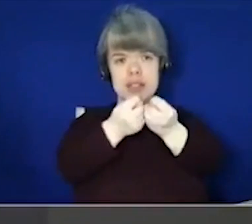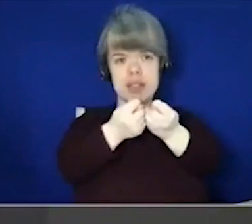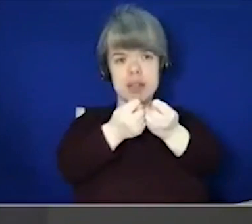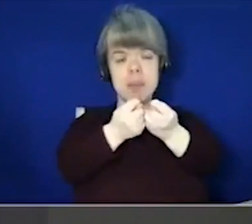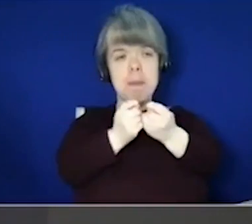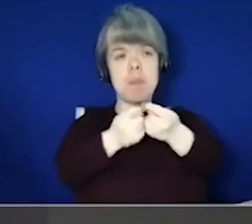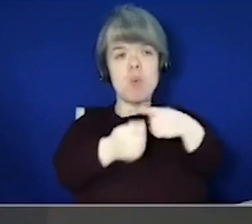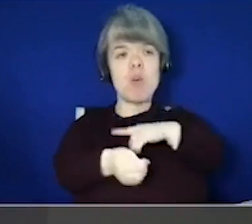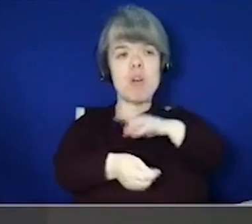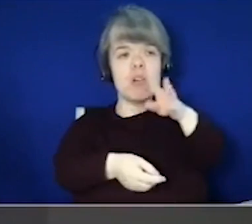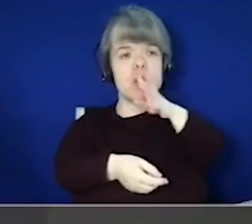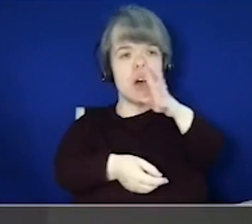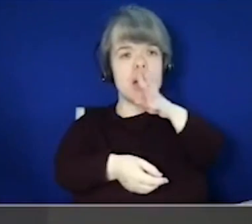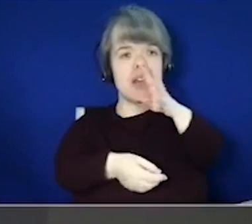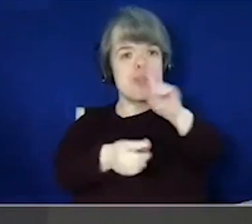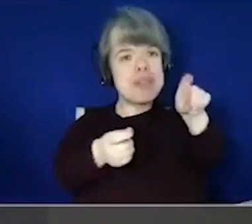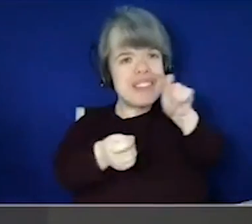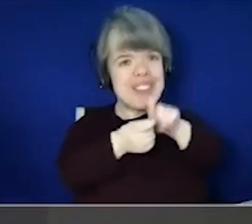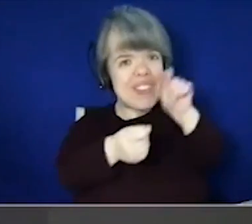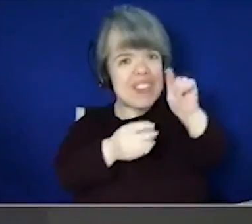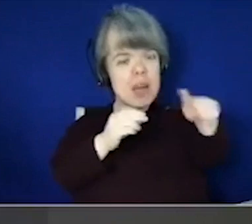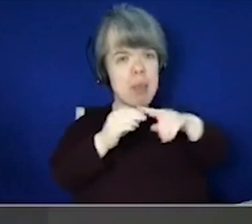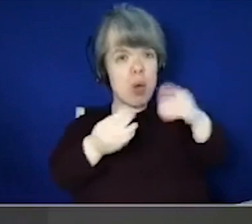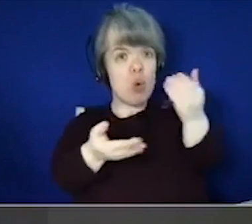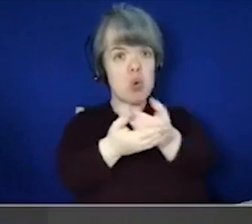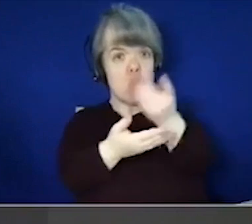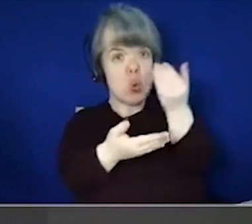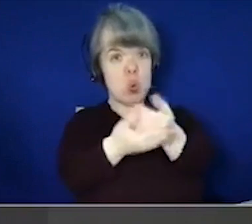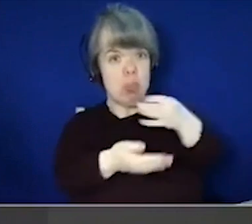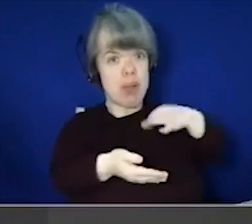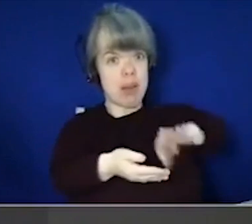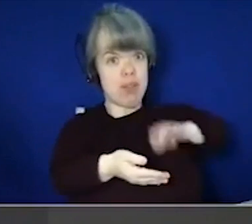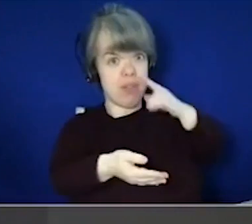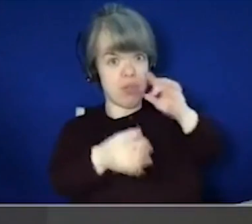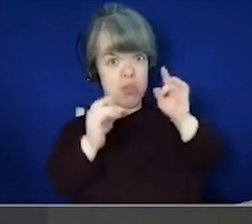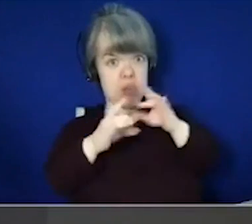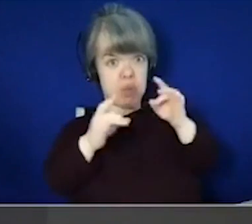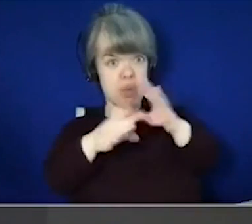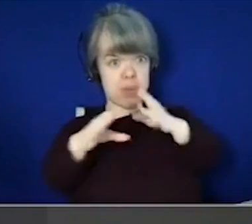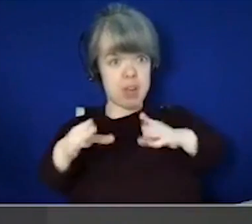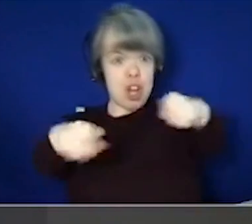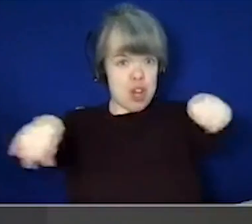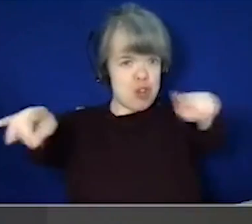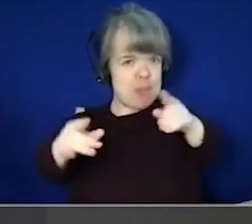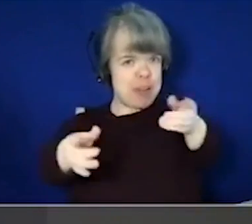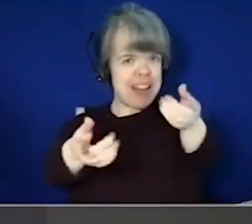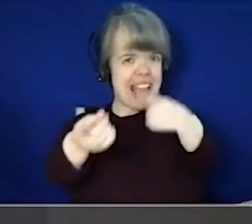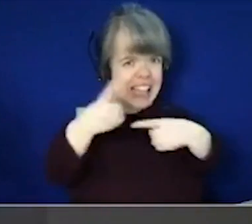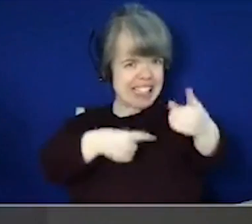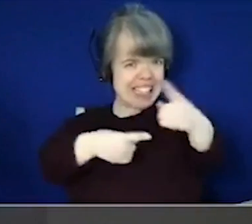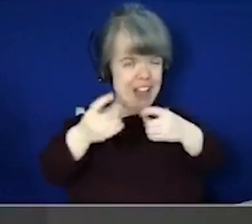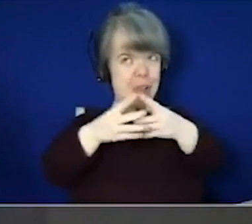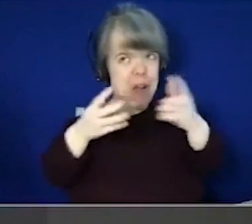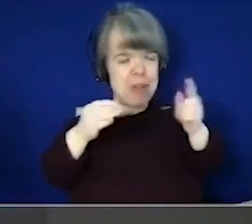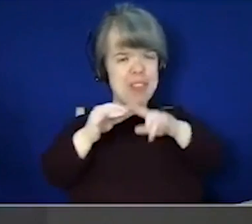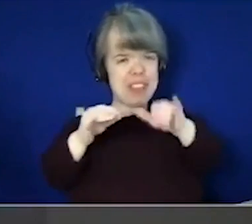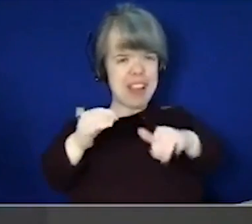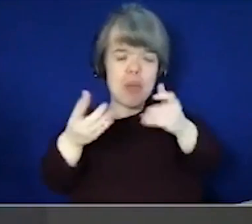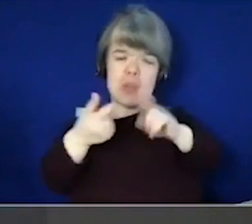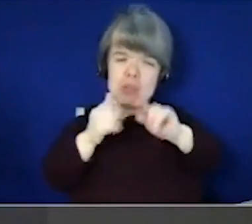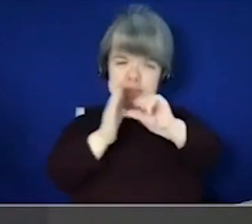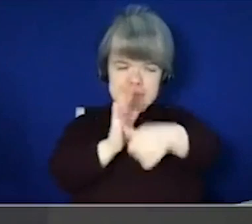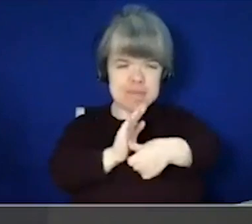in significantly improving the partner experience, the customer experience, and the store experience, you're gonna see evidence of that. So if you wanna just wait for a